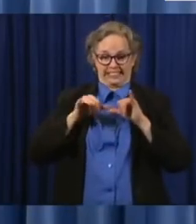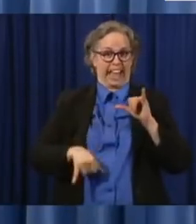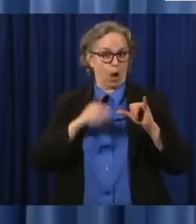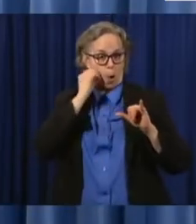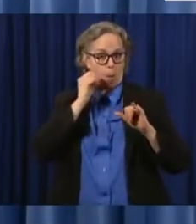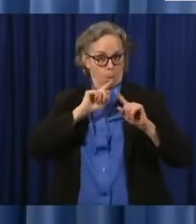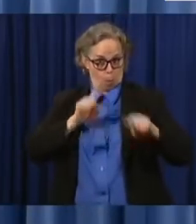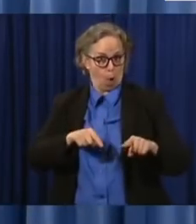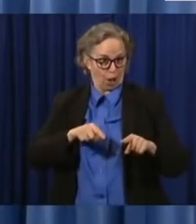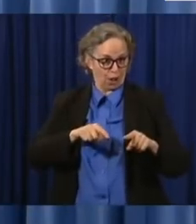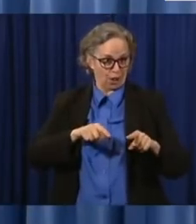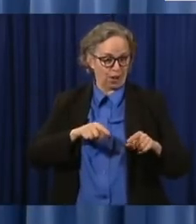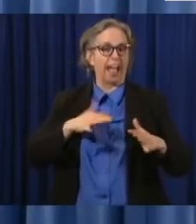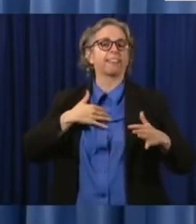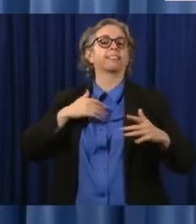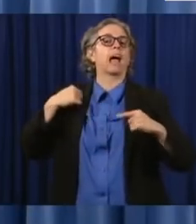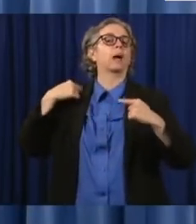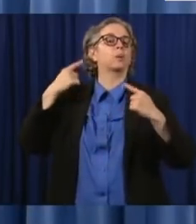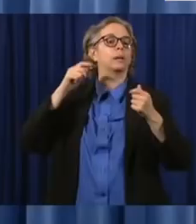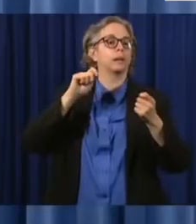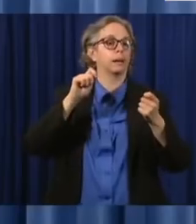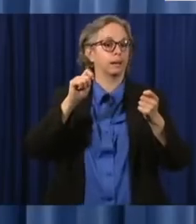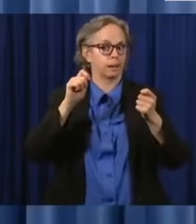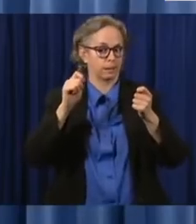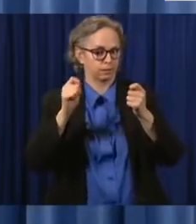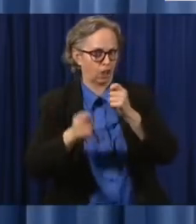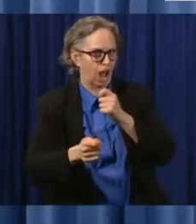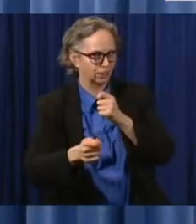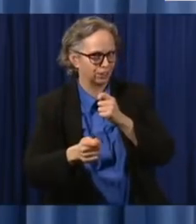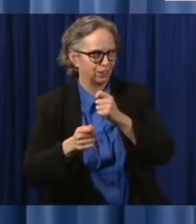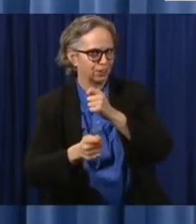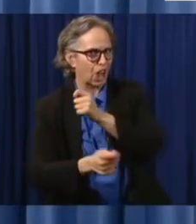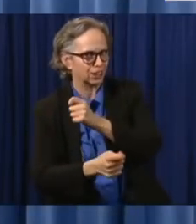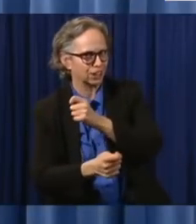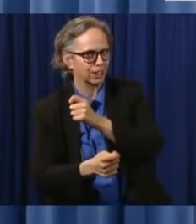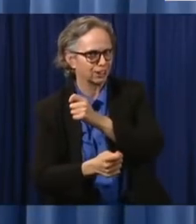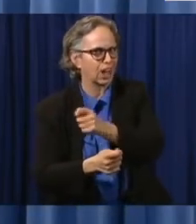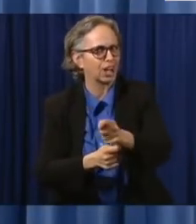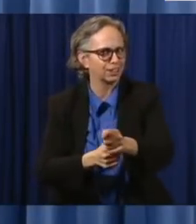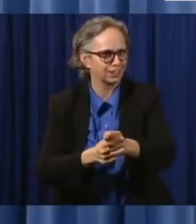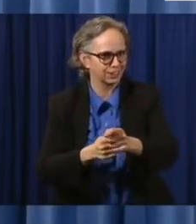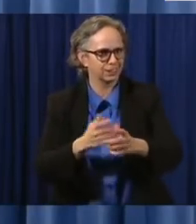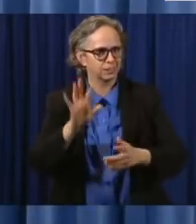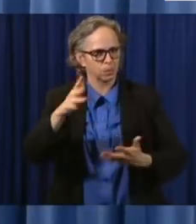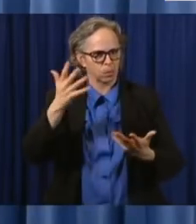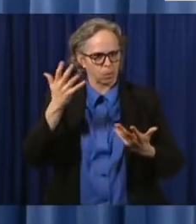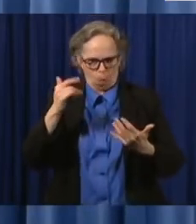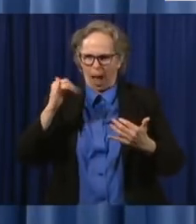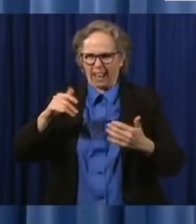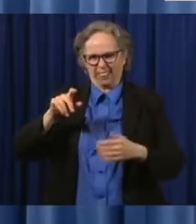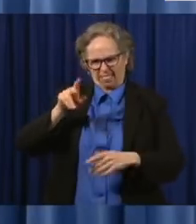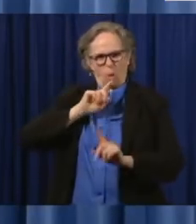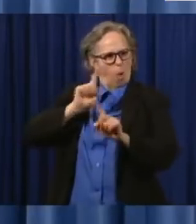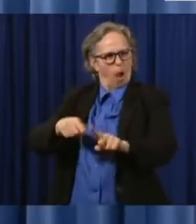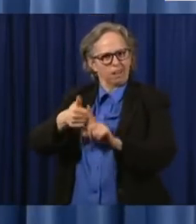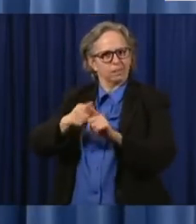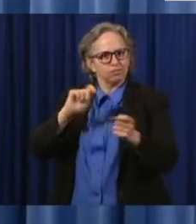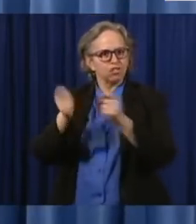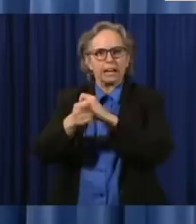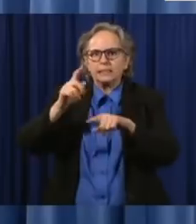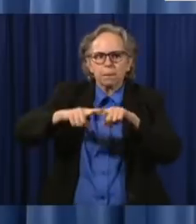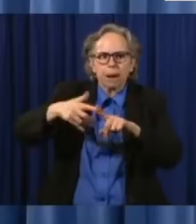a lot has happened. Our orders have evolved, and the circumstances